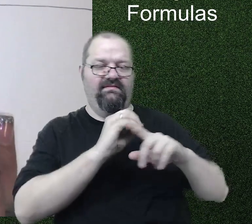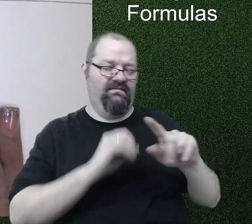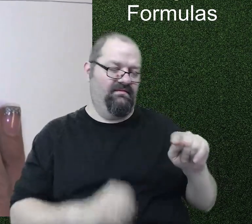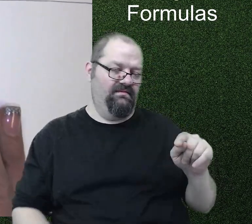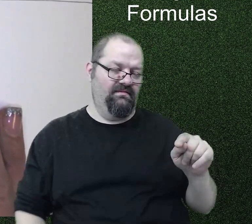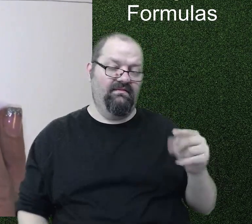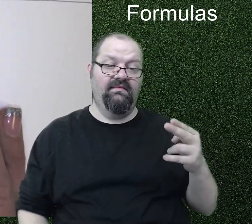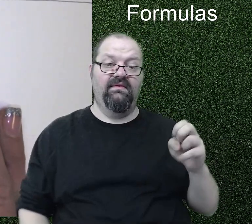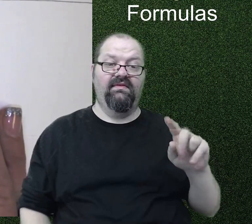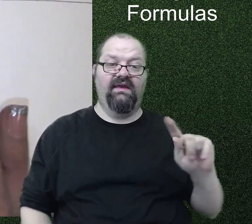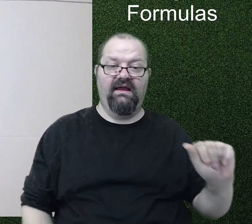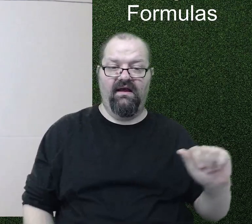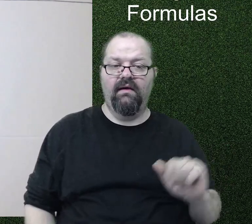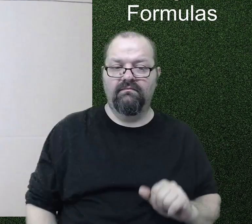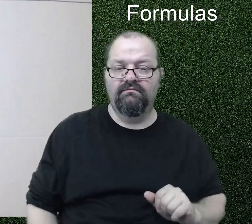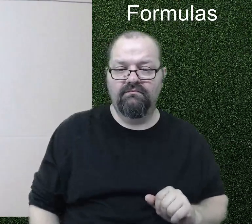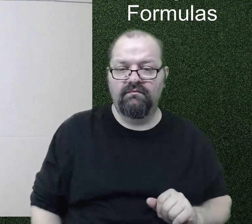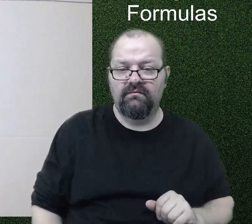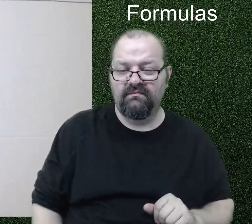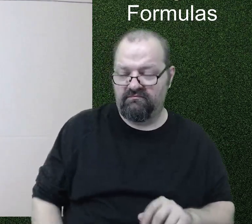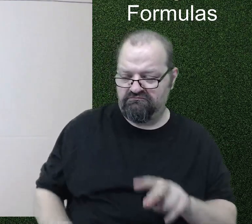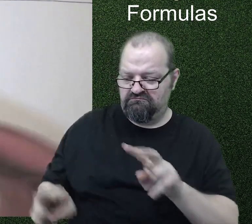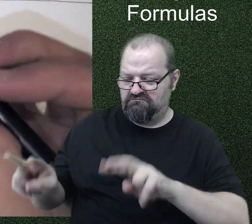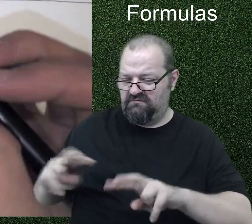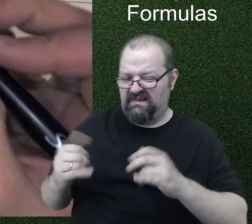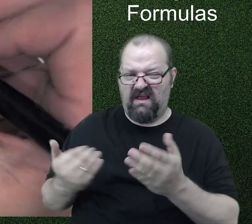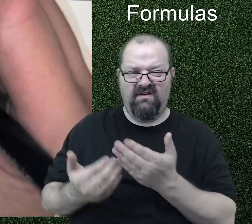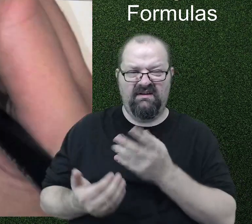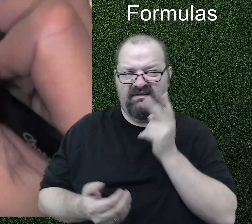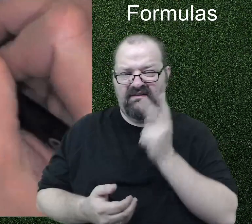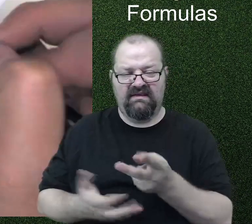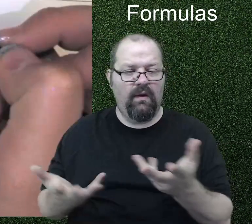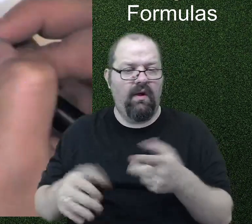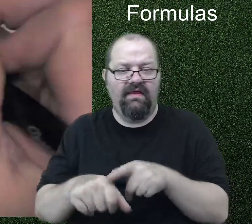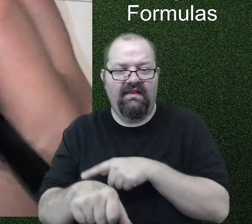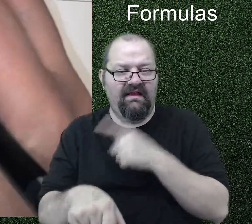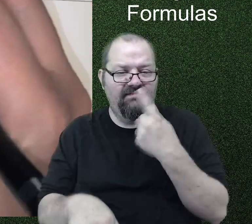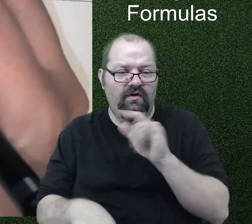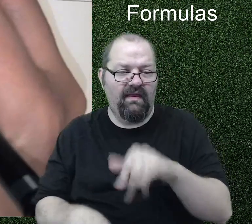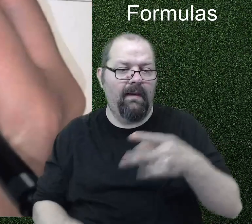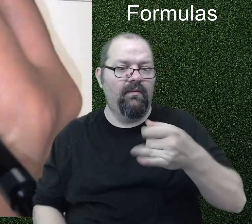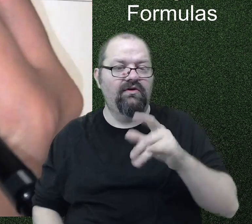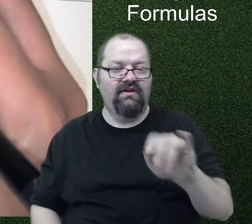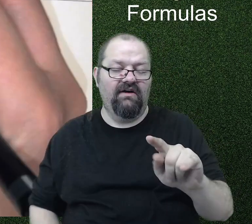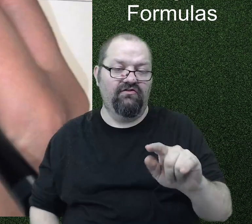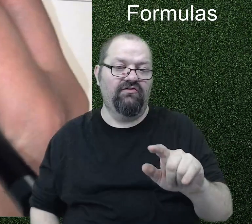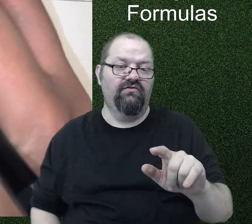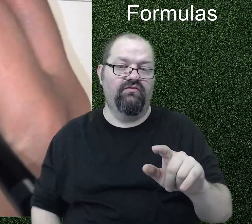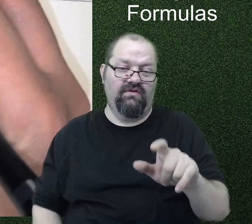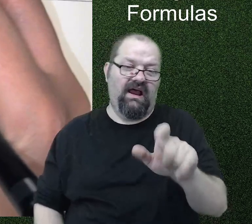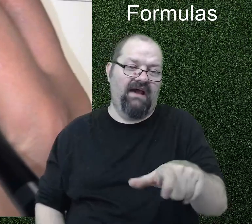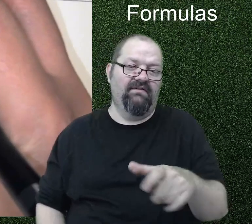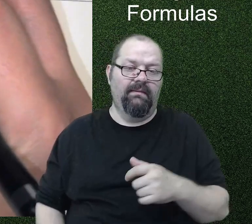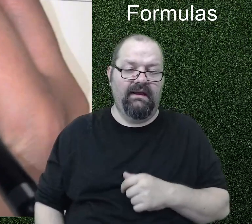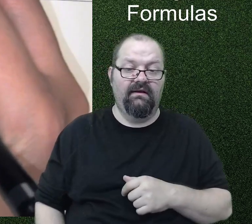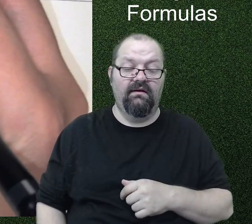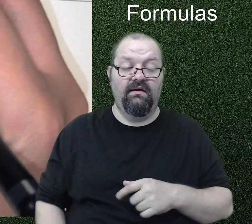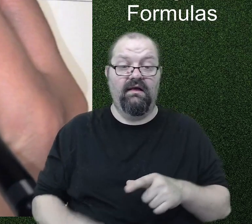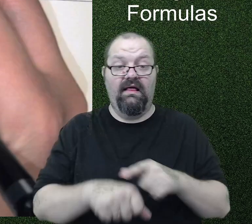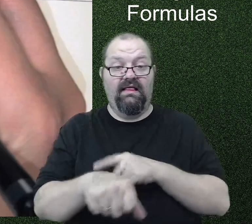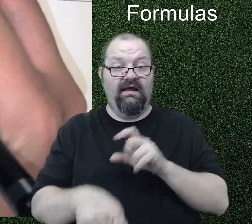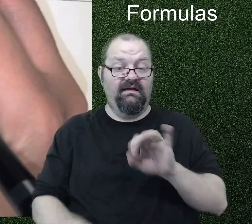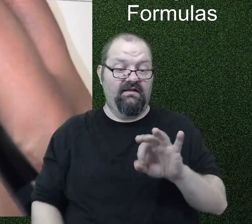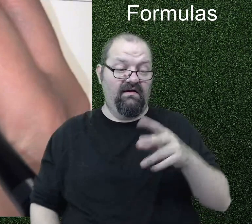this picture, it's pretty easy to see what the length of this projection would have to be. So the length of the projection,